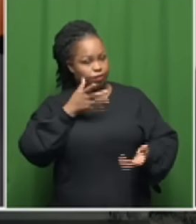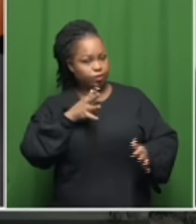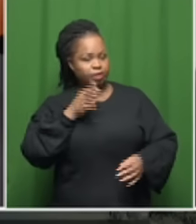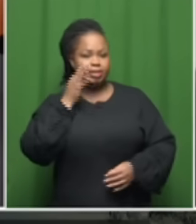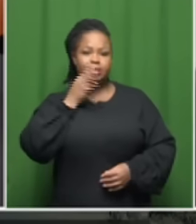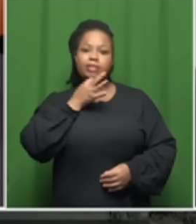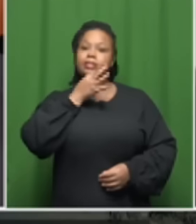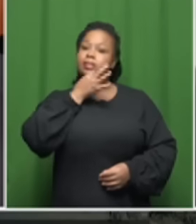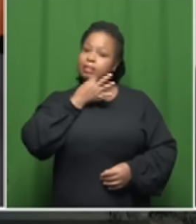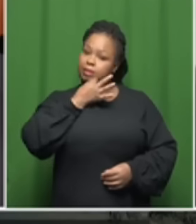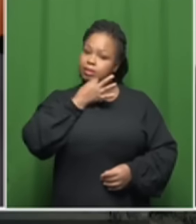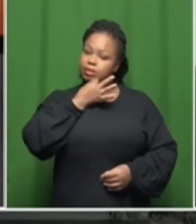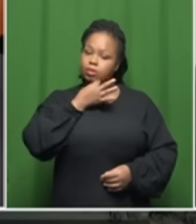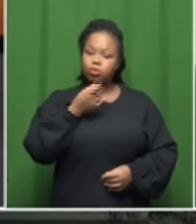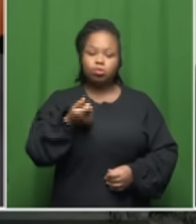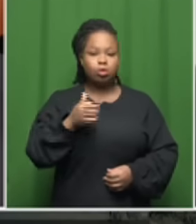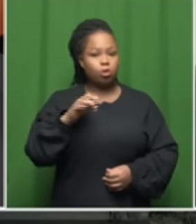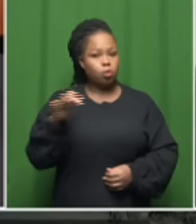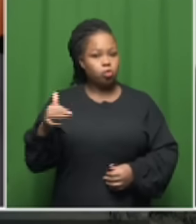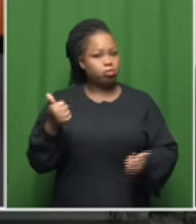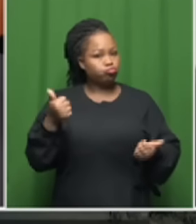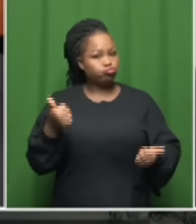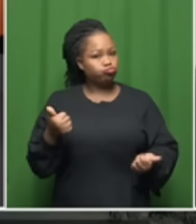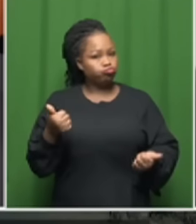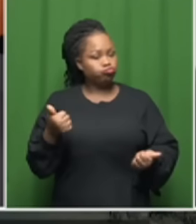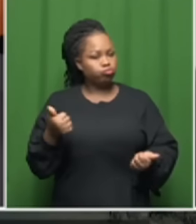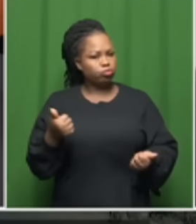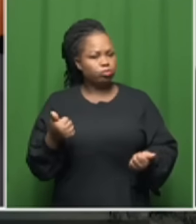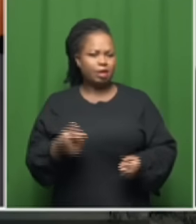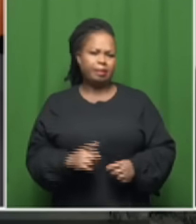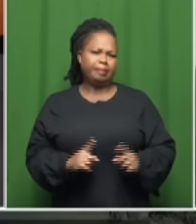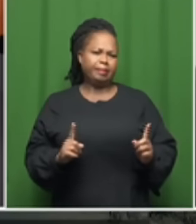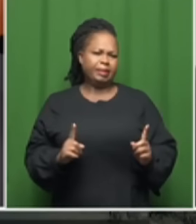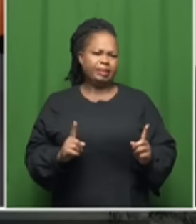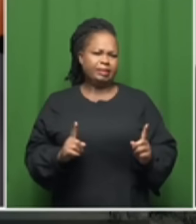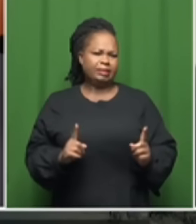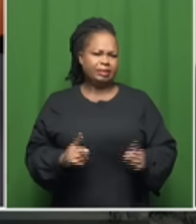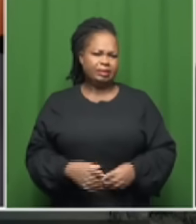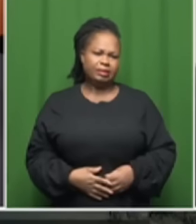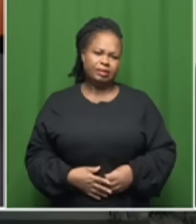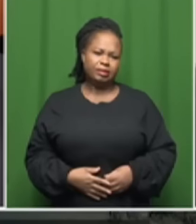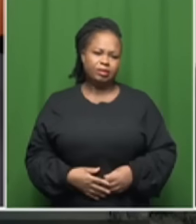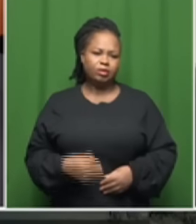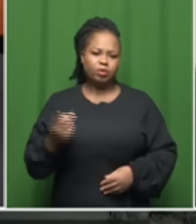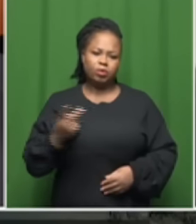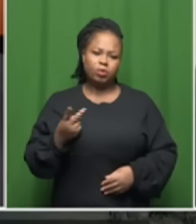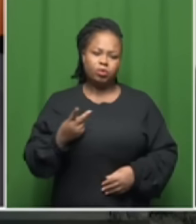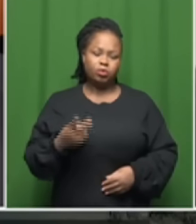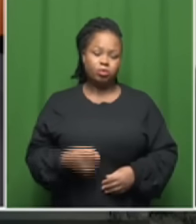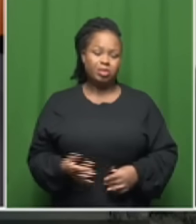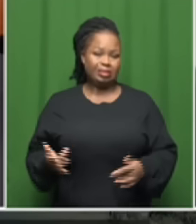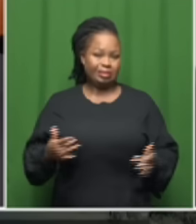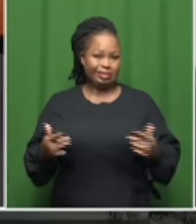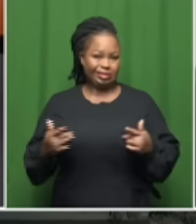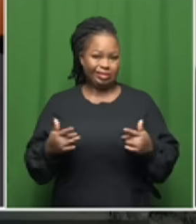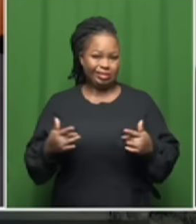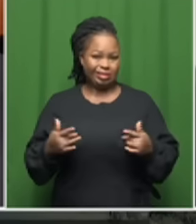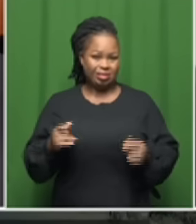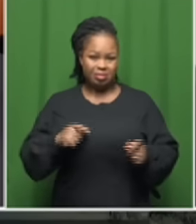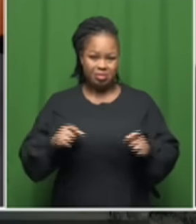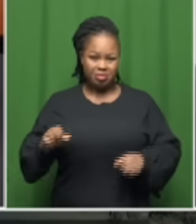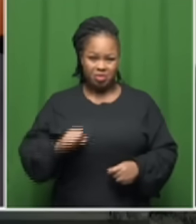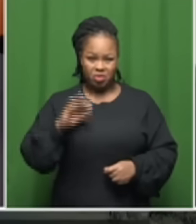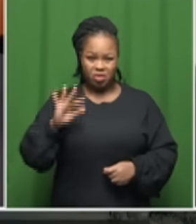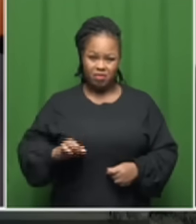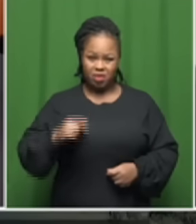water is fine and that we shouldn't be alarmed. However, there certainly is a lot of worry from South Africans with